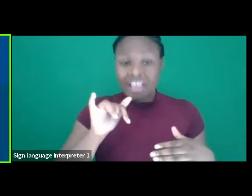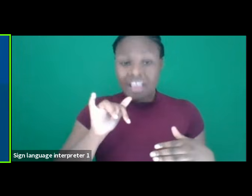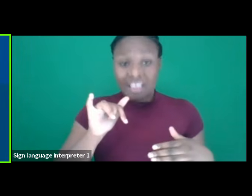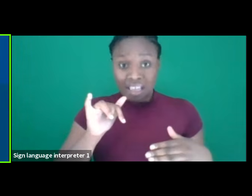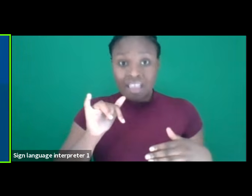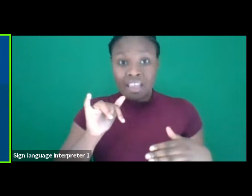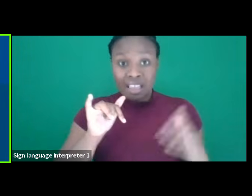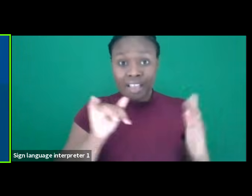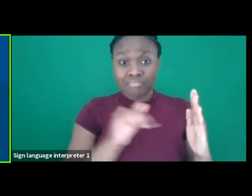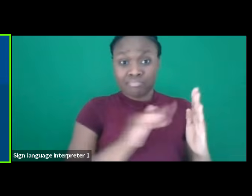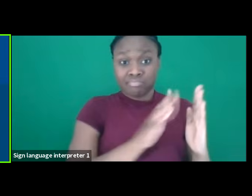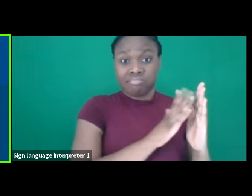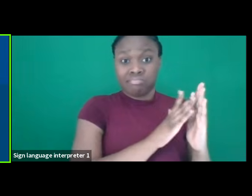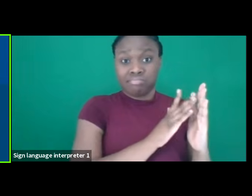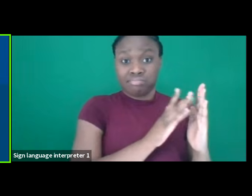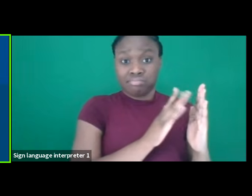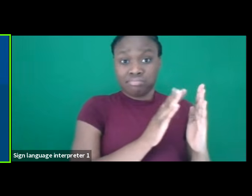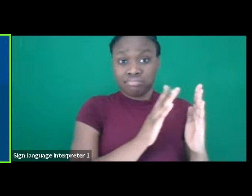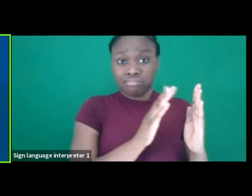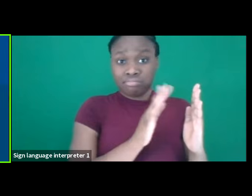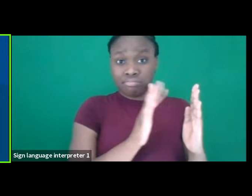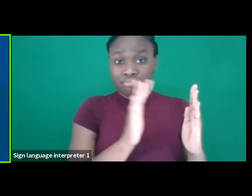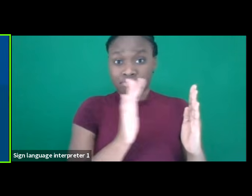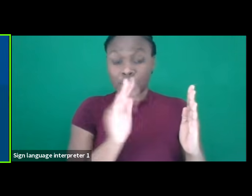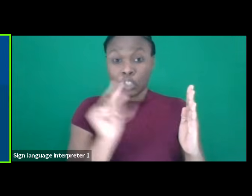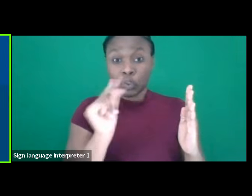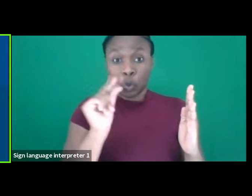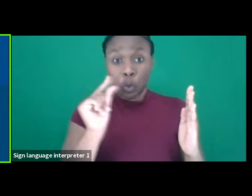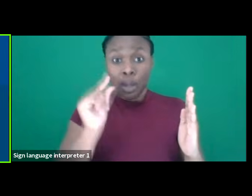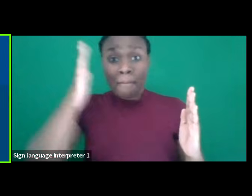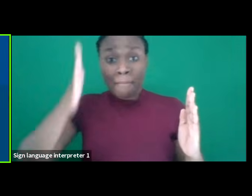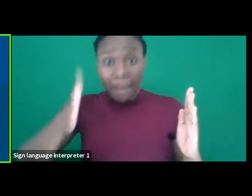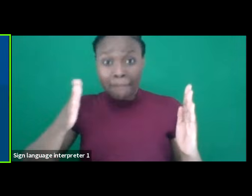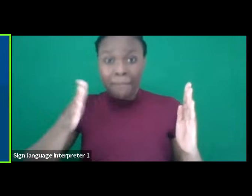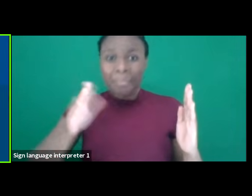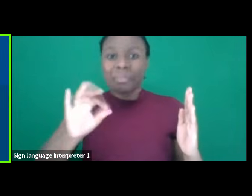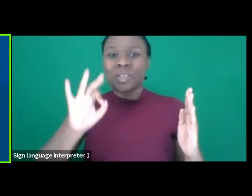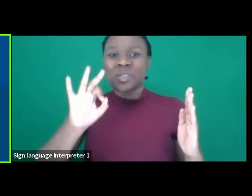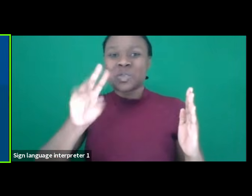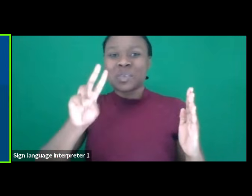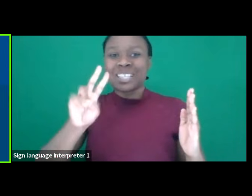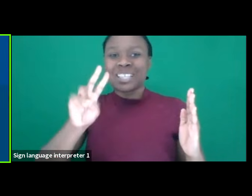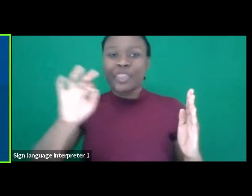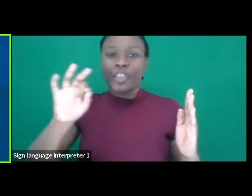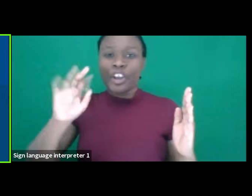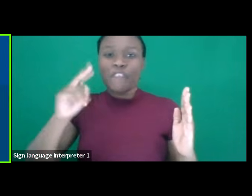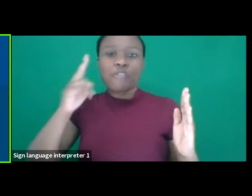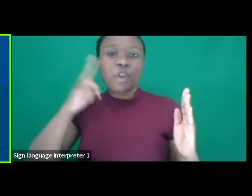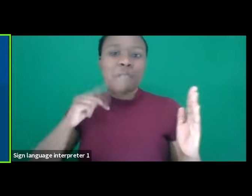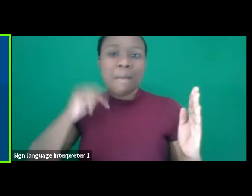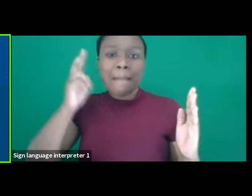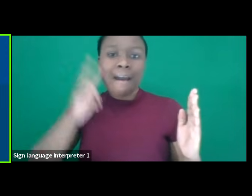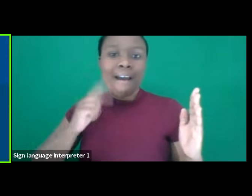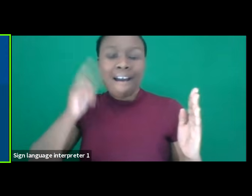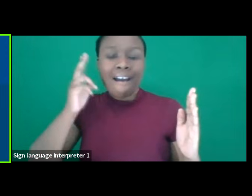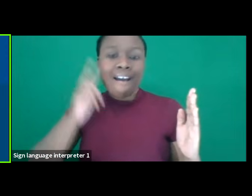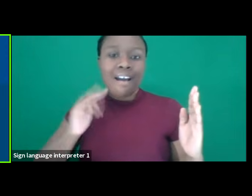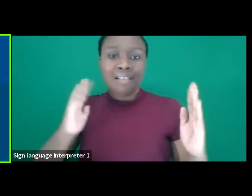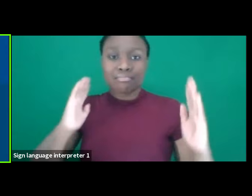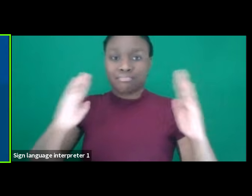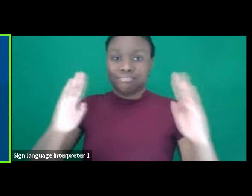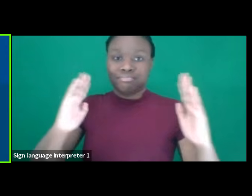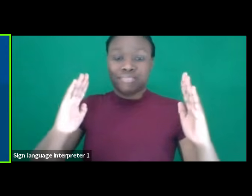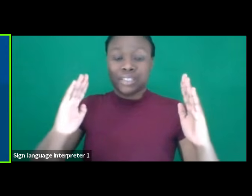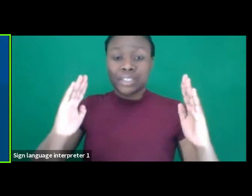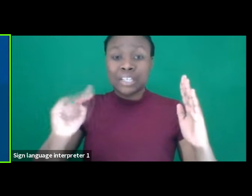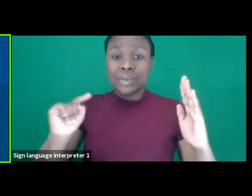is actually soon approaching. It's on the 23rd of November 2021. That date is very